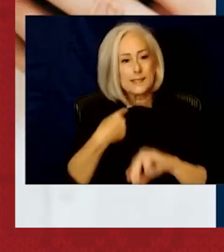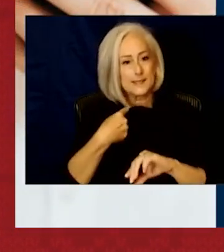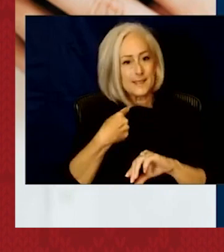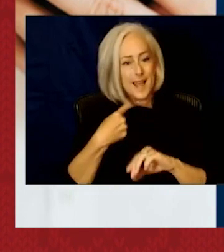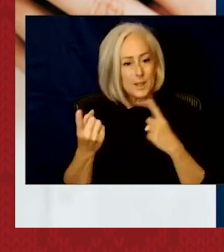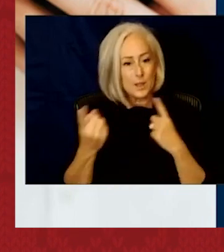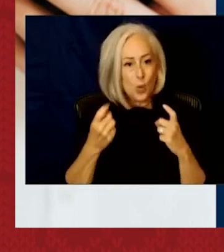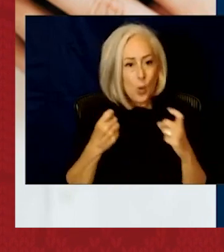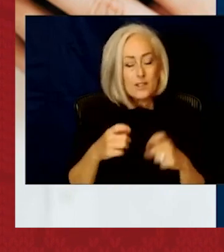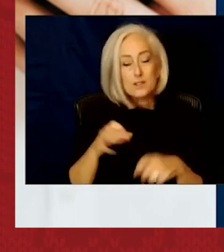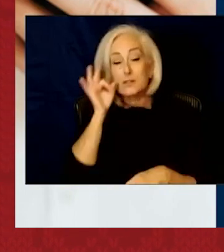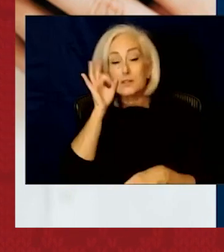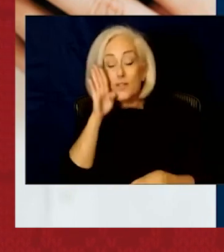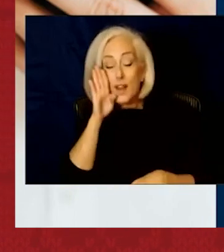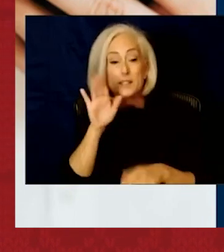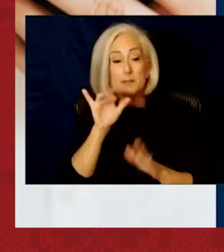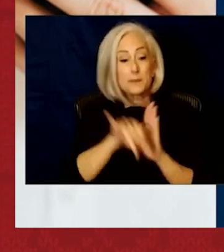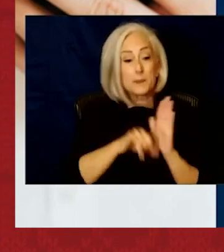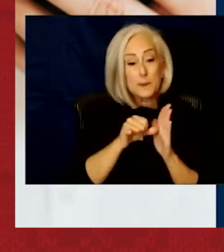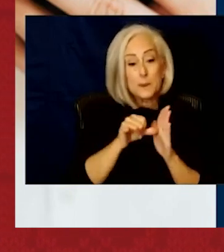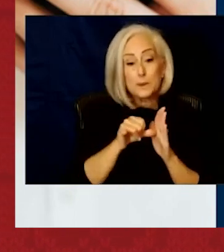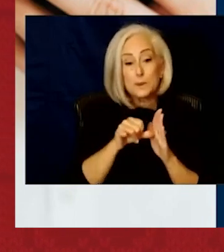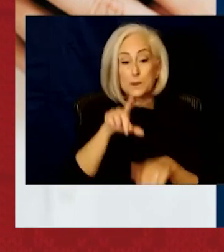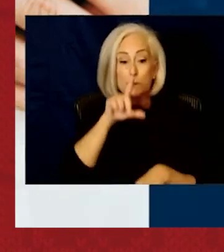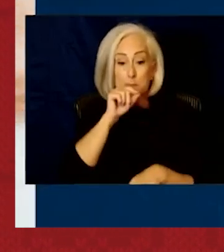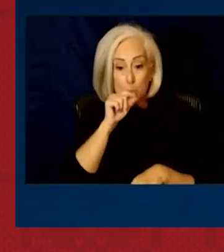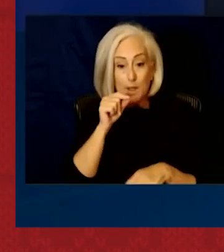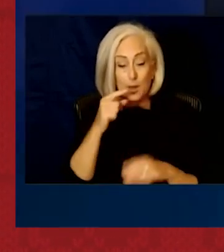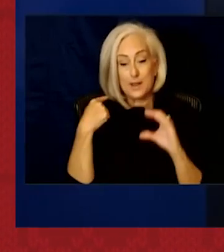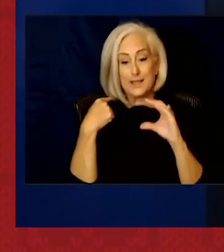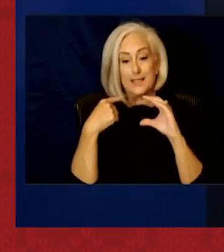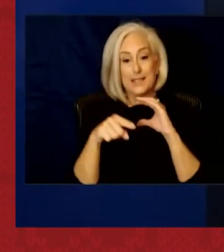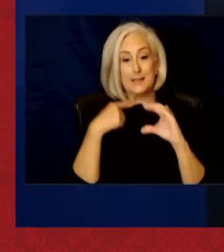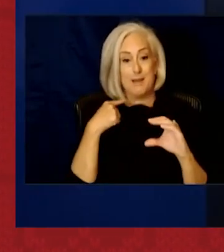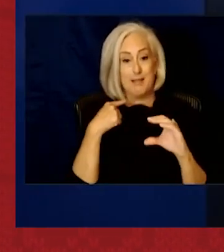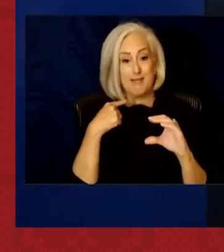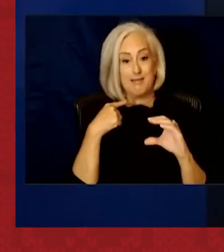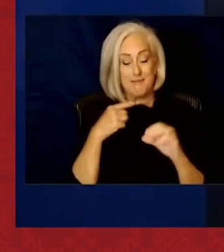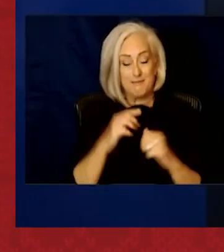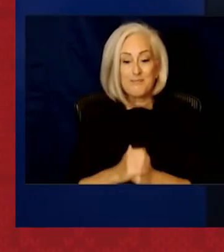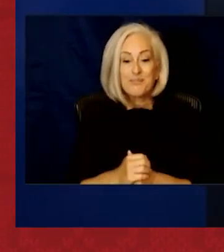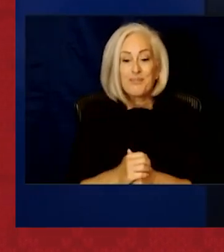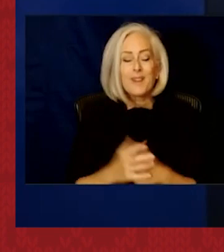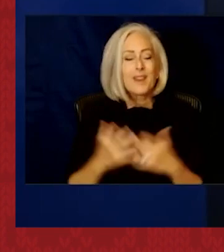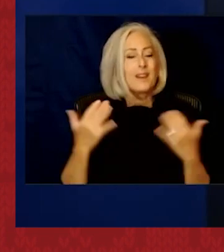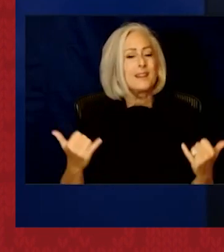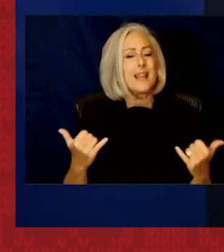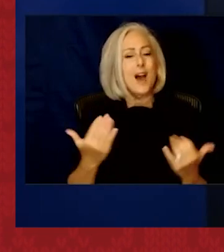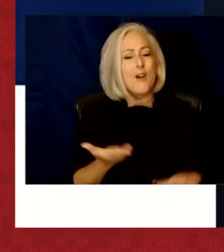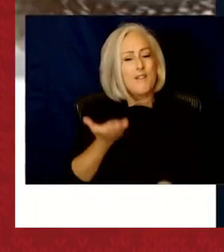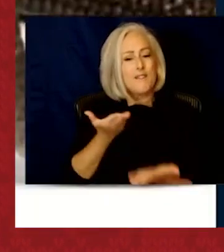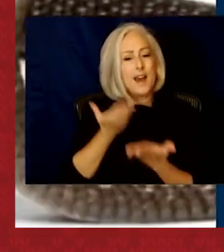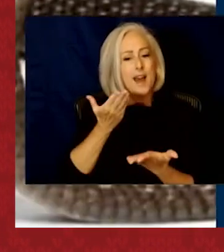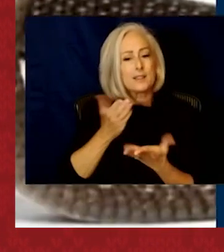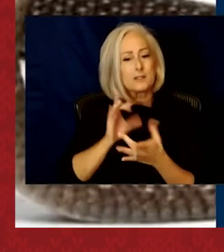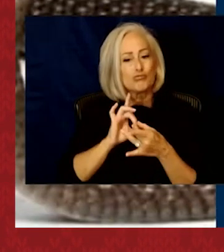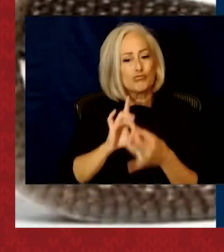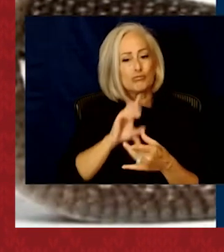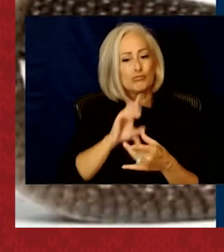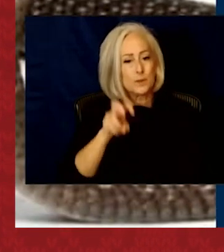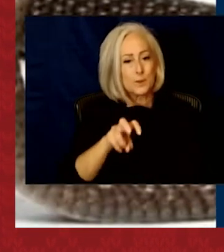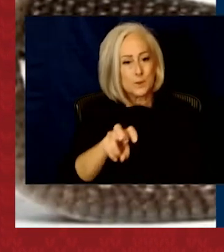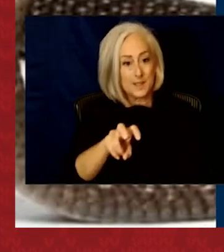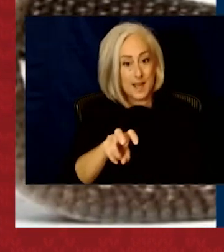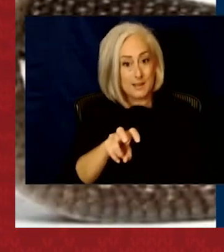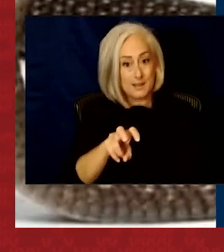Network. You can find those links right here on your screen. Let's start with a few facts about snakes. They are some of the